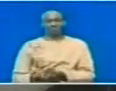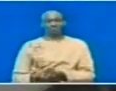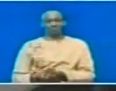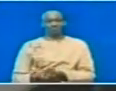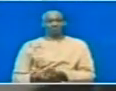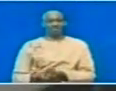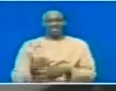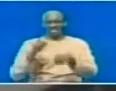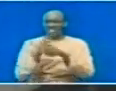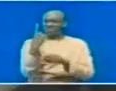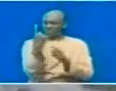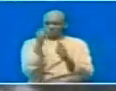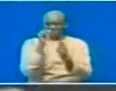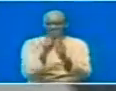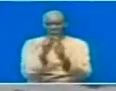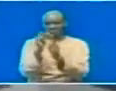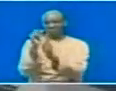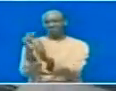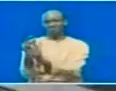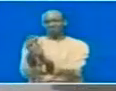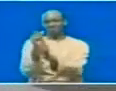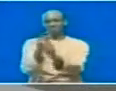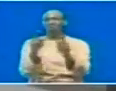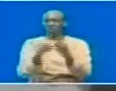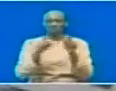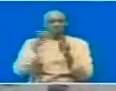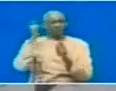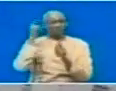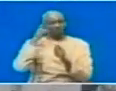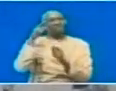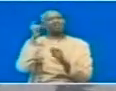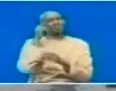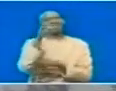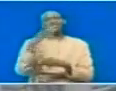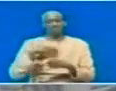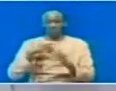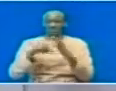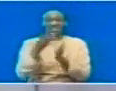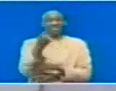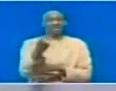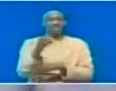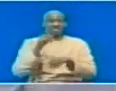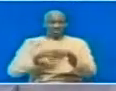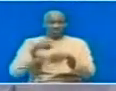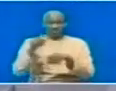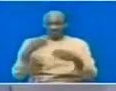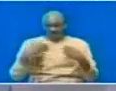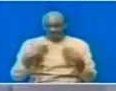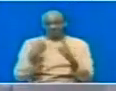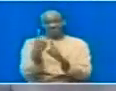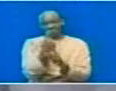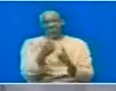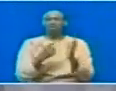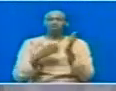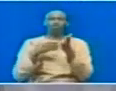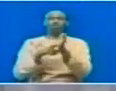As every single candle lit up, so did the memories of the victims of the Westgate attack rekindle, and the wax from the burnt up candles was just a